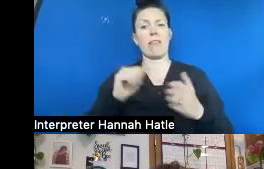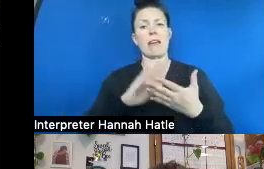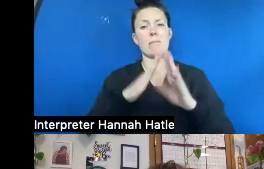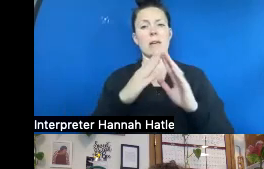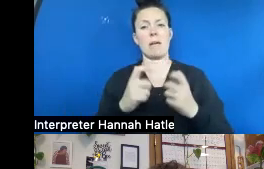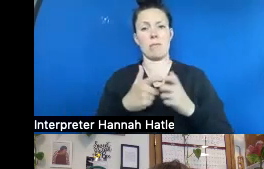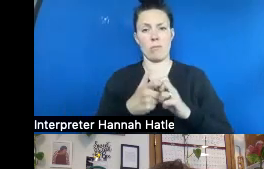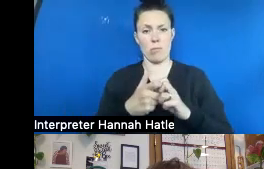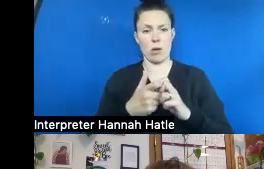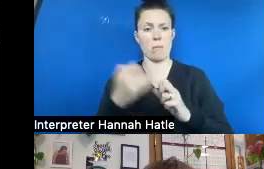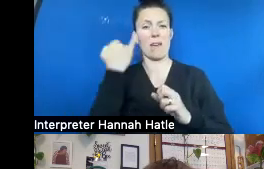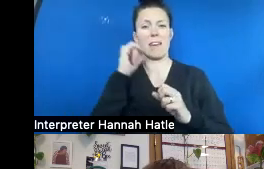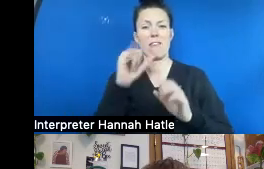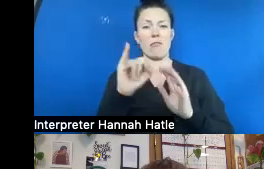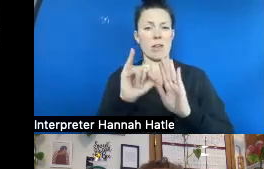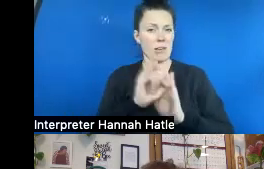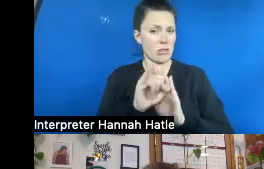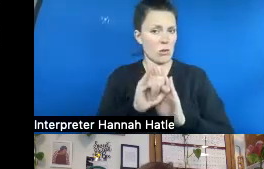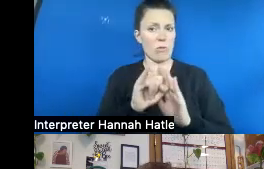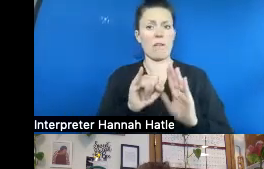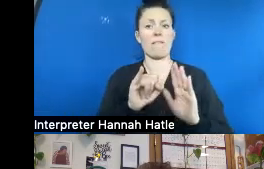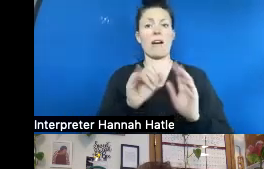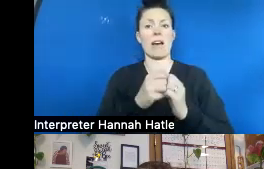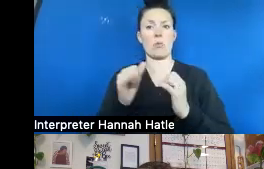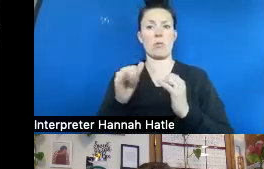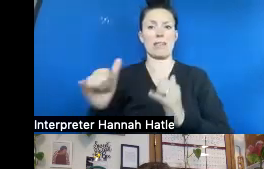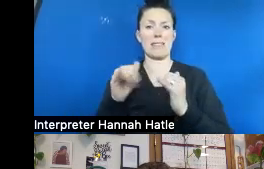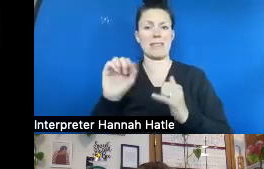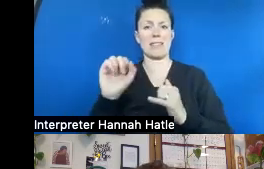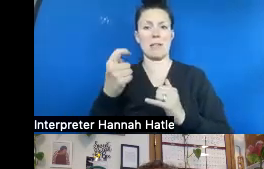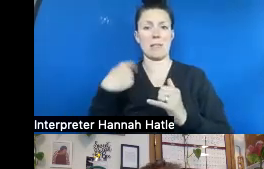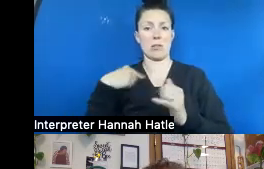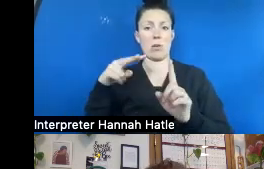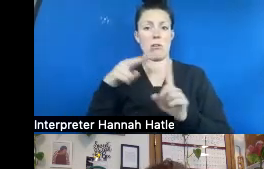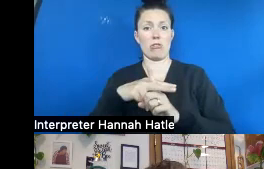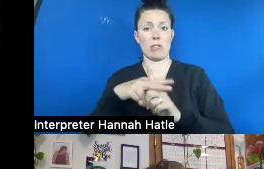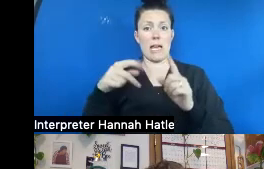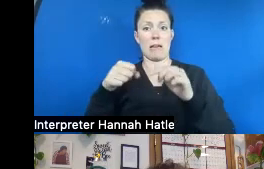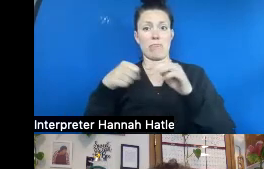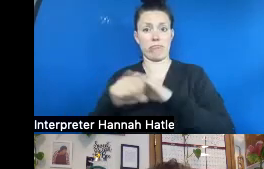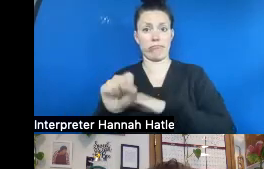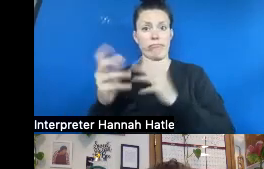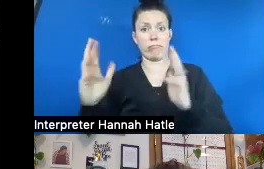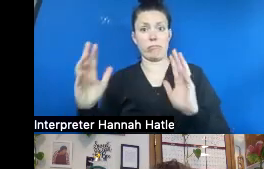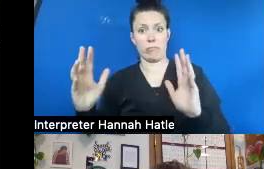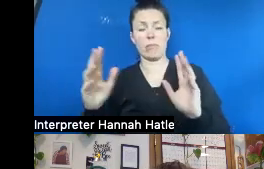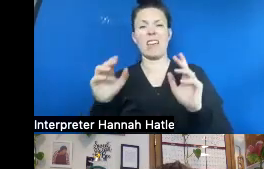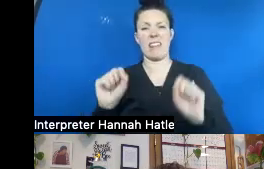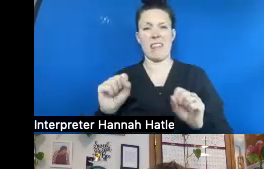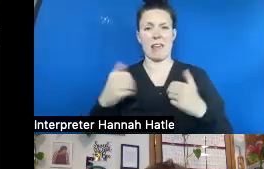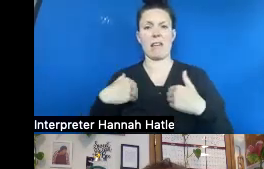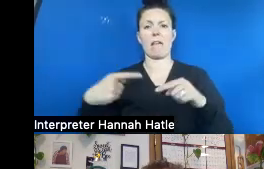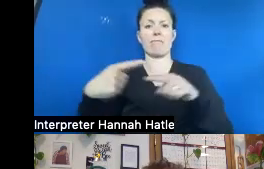don't identify as the sex that we were assigned at birth, then what, right? And that can be problematic in terms of just living in the world.